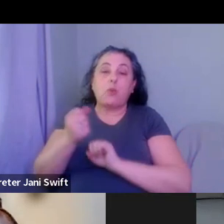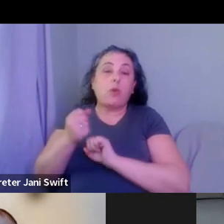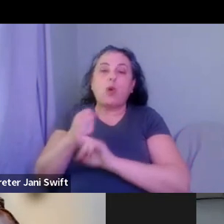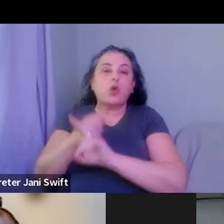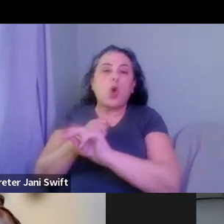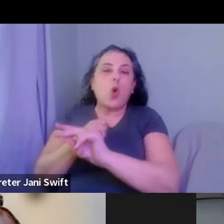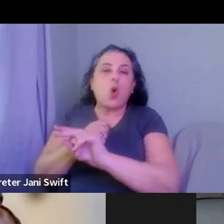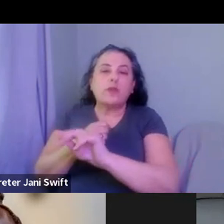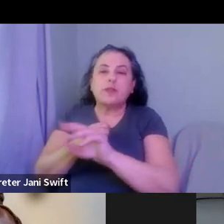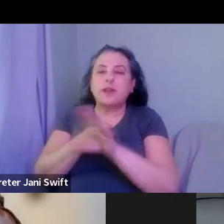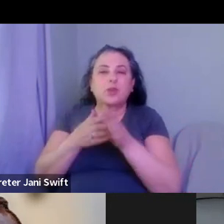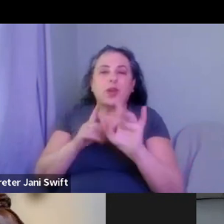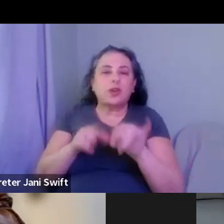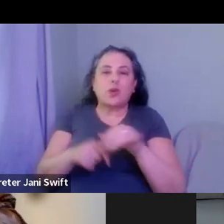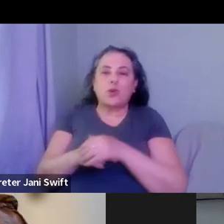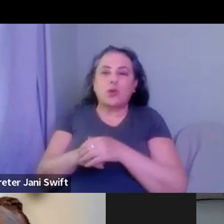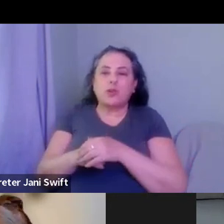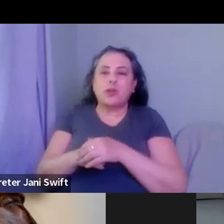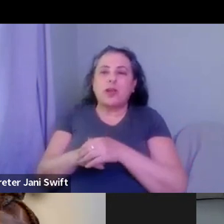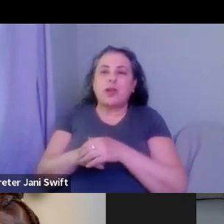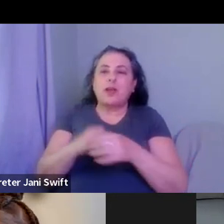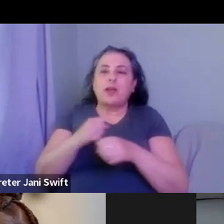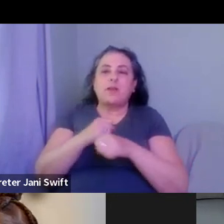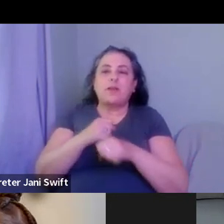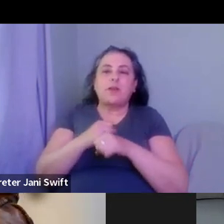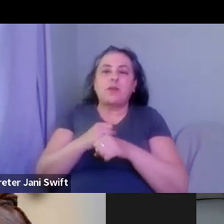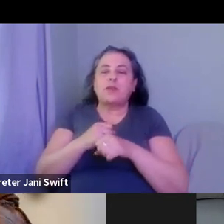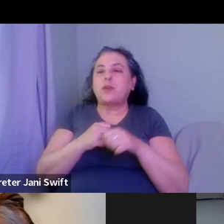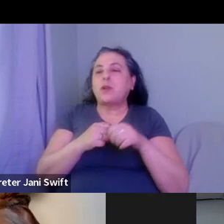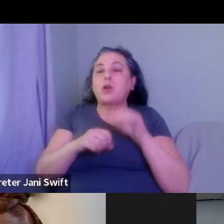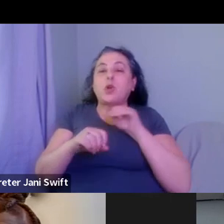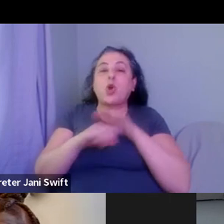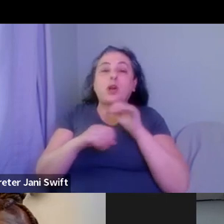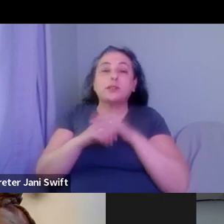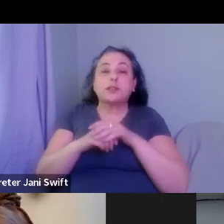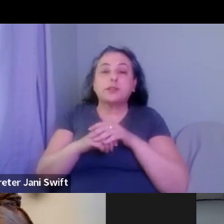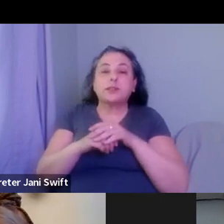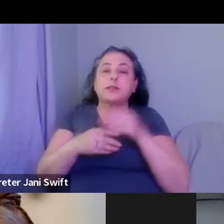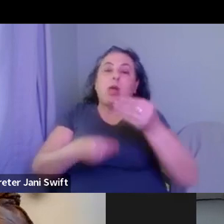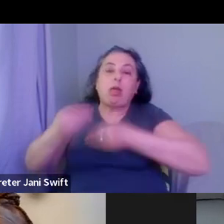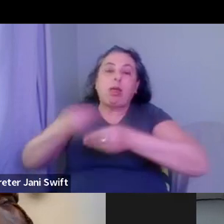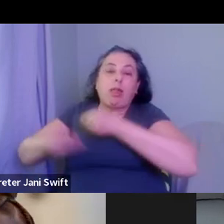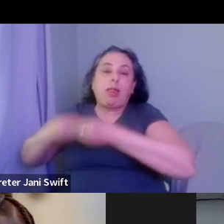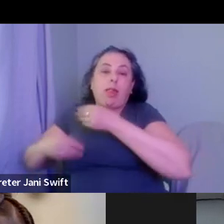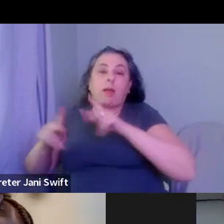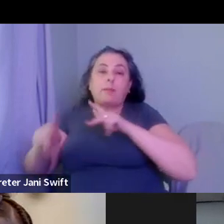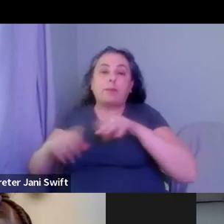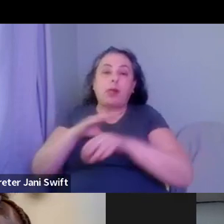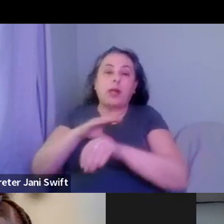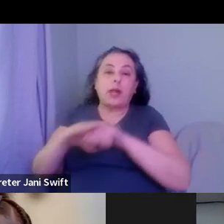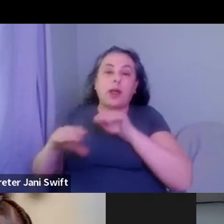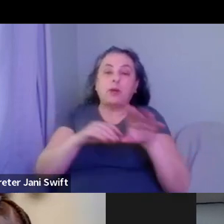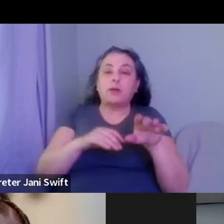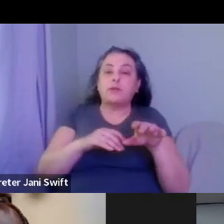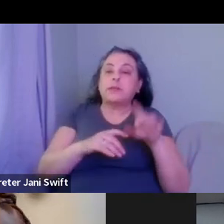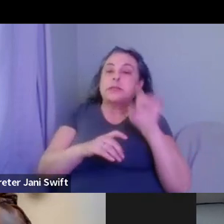this is not the way to go. It promotes high turnover rates, low wages. It promotes sexual harassment,